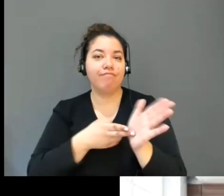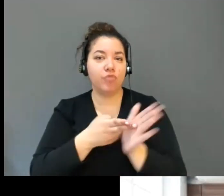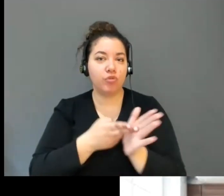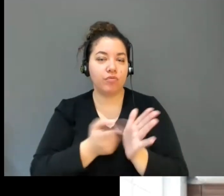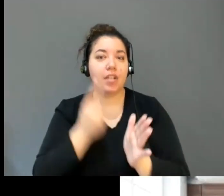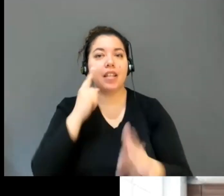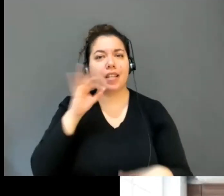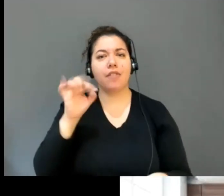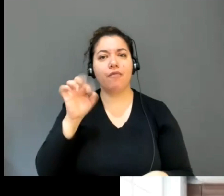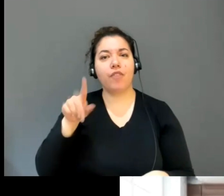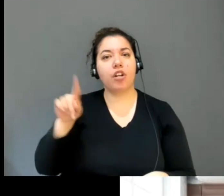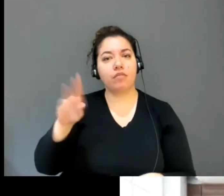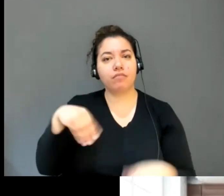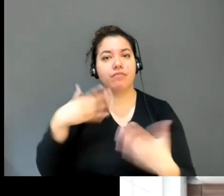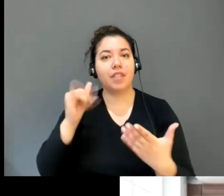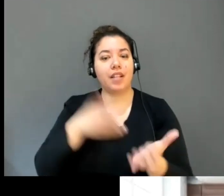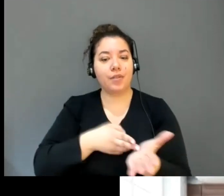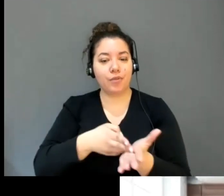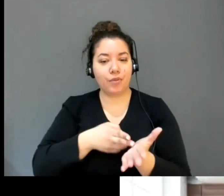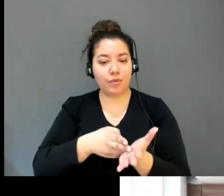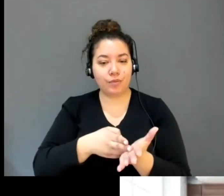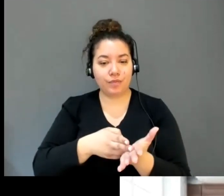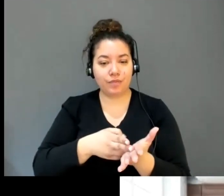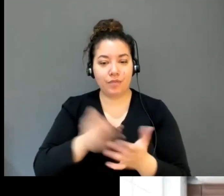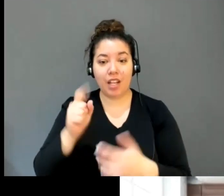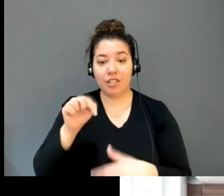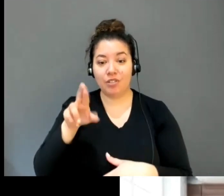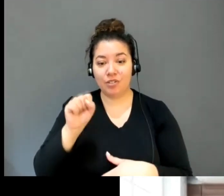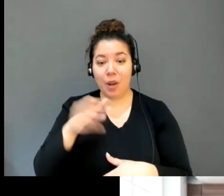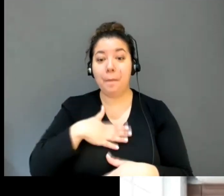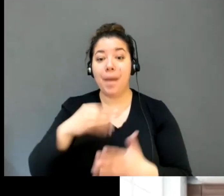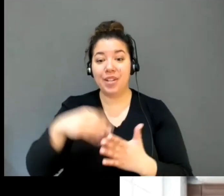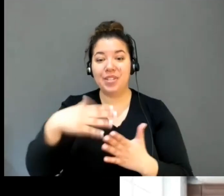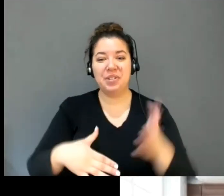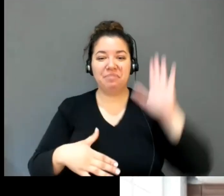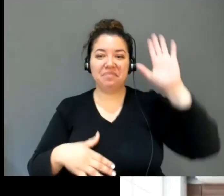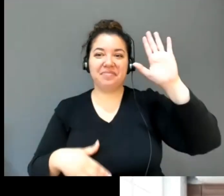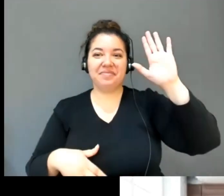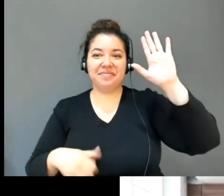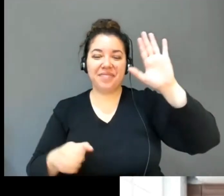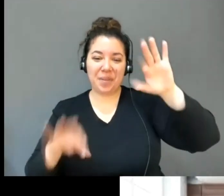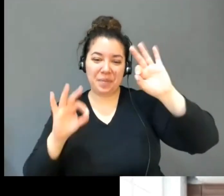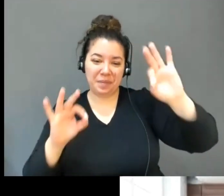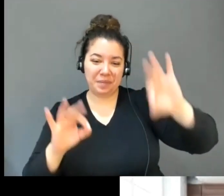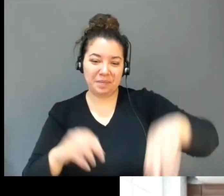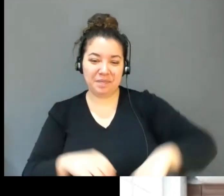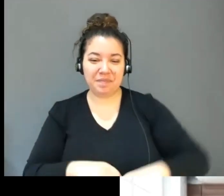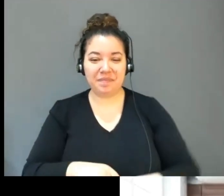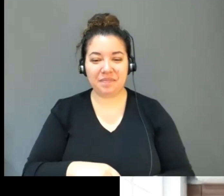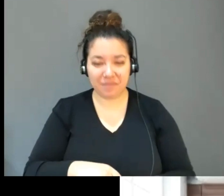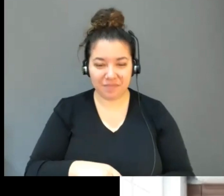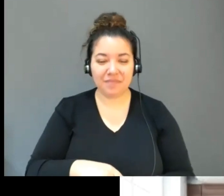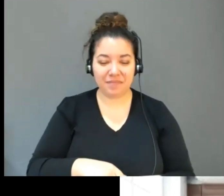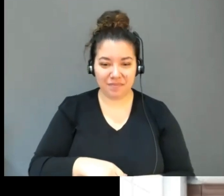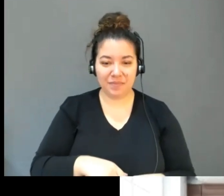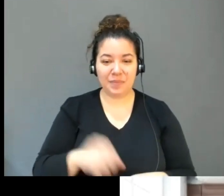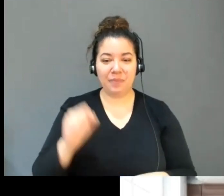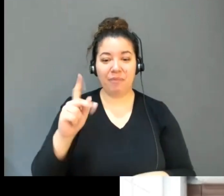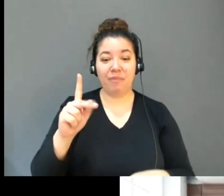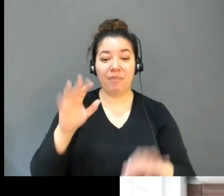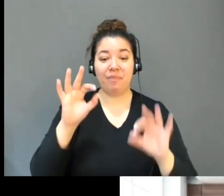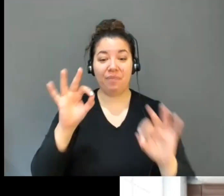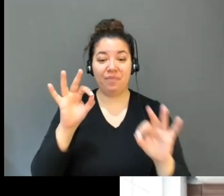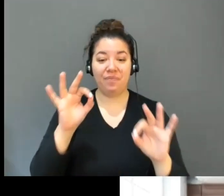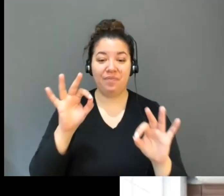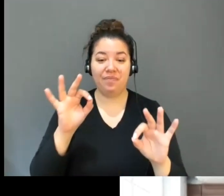that. D. Strauss says, my students are raising their hands. And that's through Google Meet, I think. So thank you to